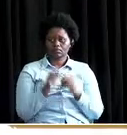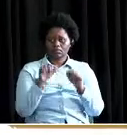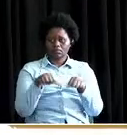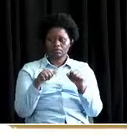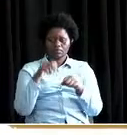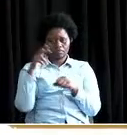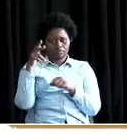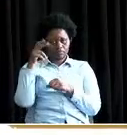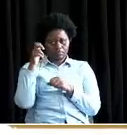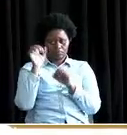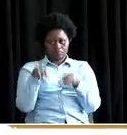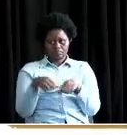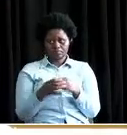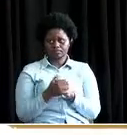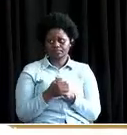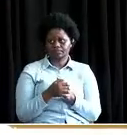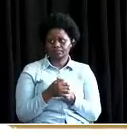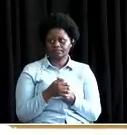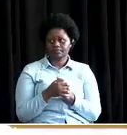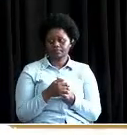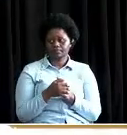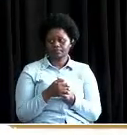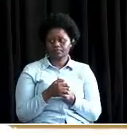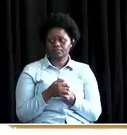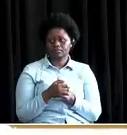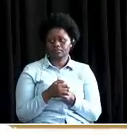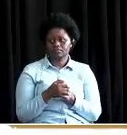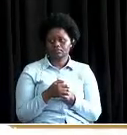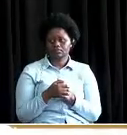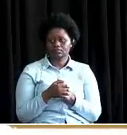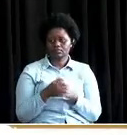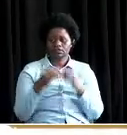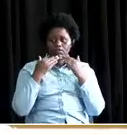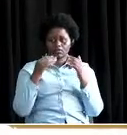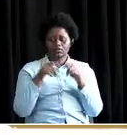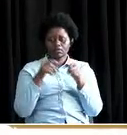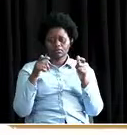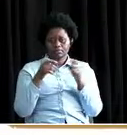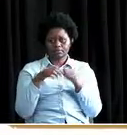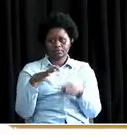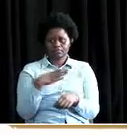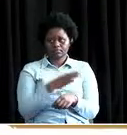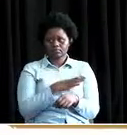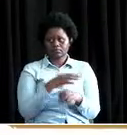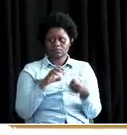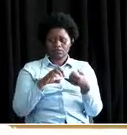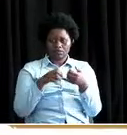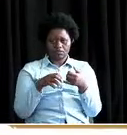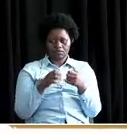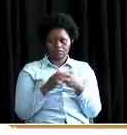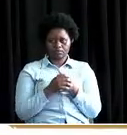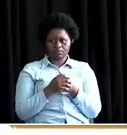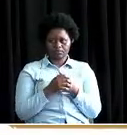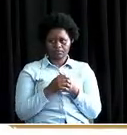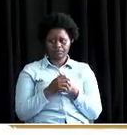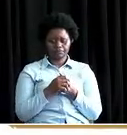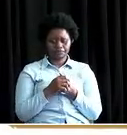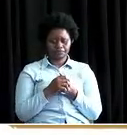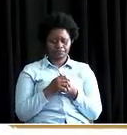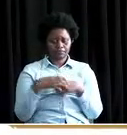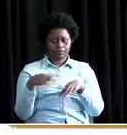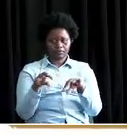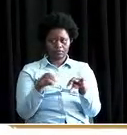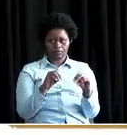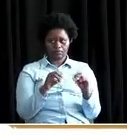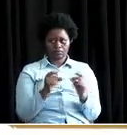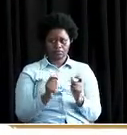Yes, Somlo, Yes. can hear you. Yes, Somlo. Thank you very much, councillors. Let's try to